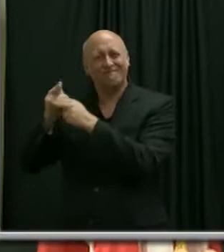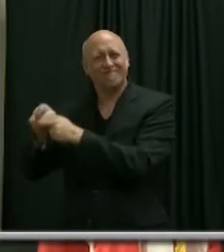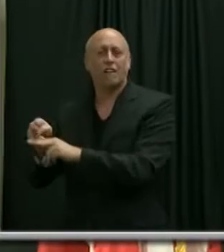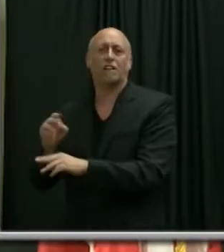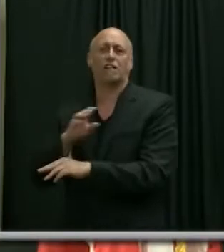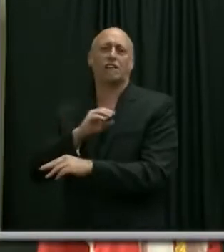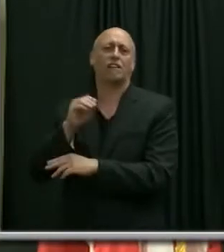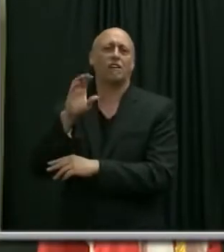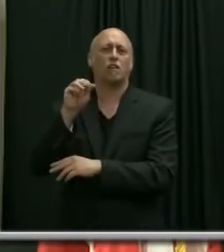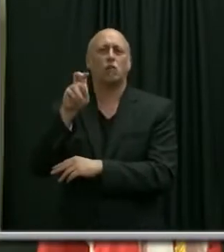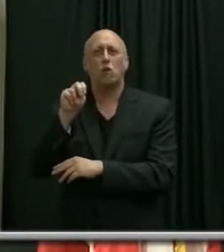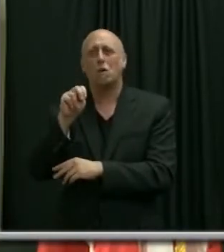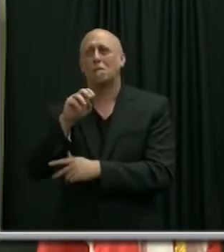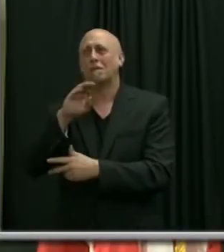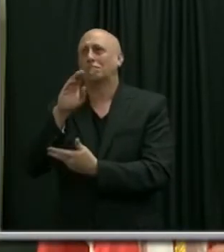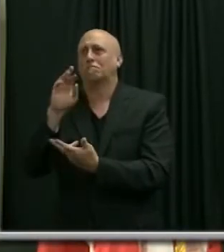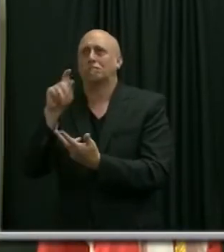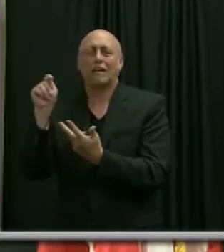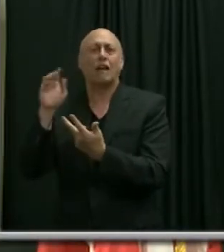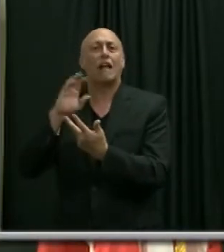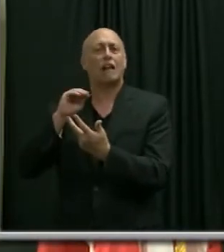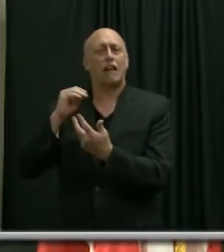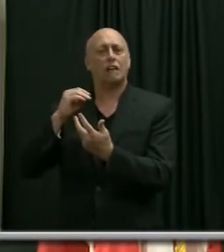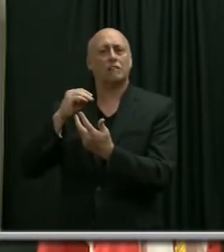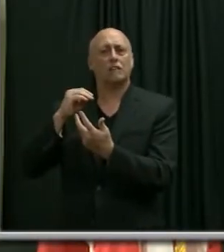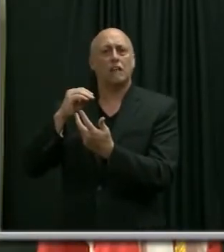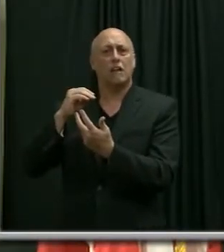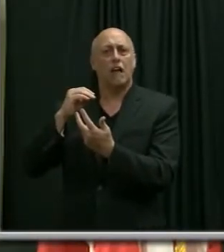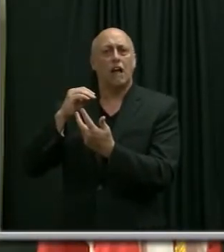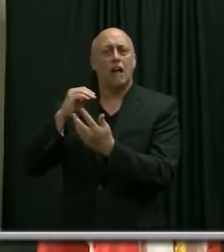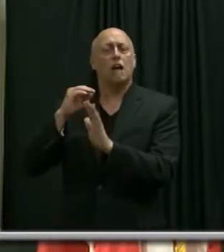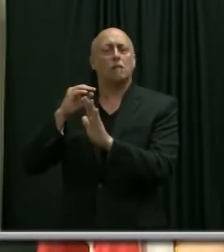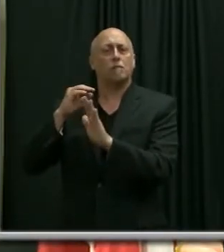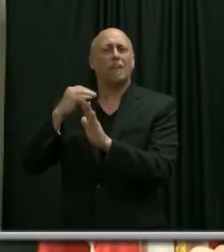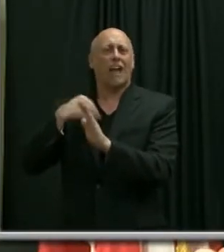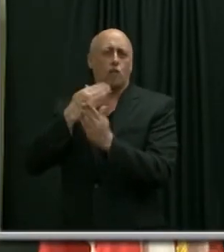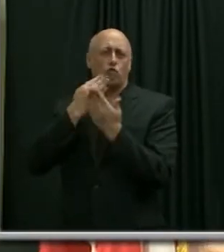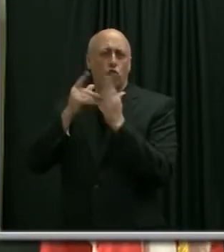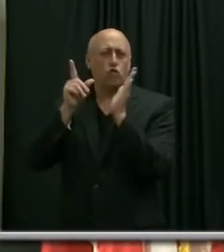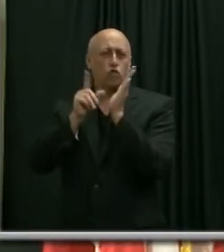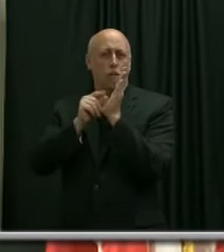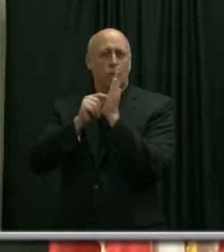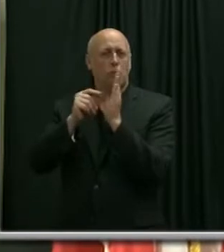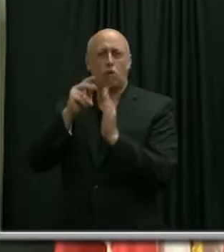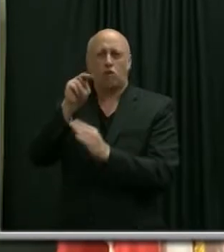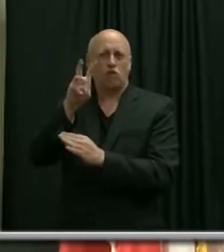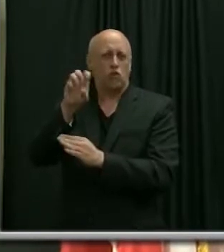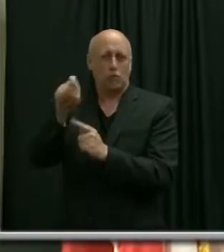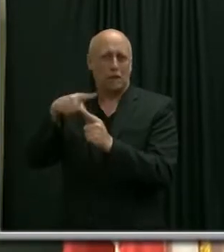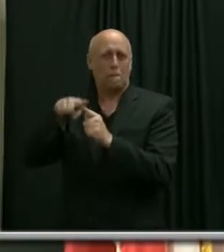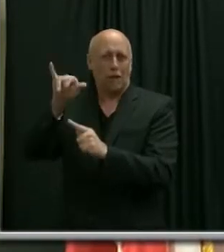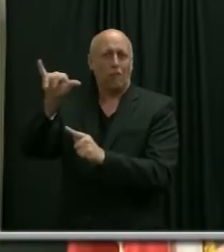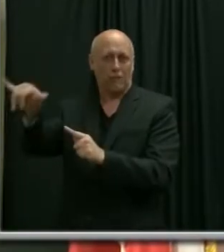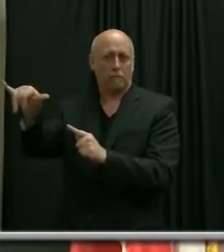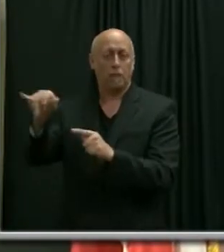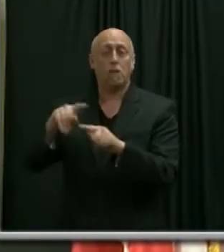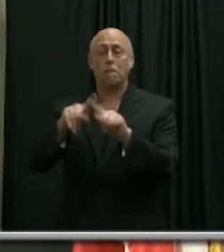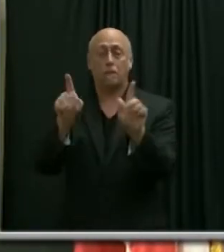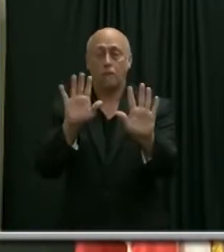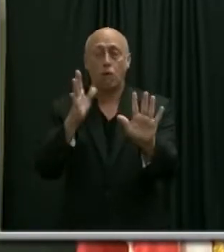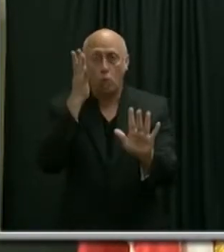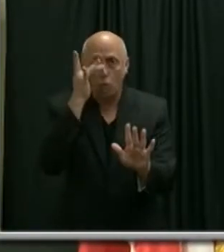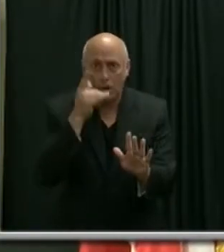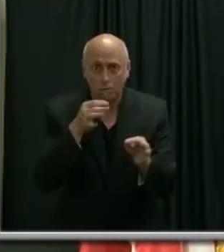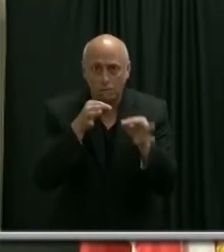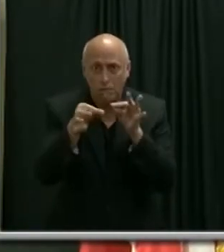to say Brett Kellman a few weeks ago in Tennessee wrote a great profile of them, so I have to give that. I encourage everyone to read about this. But the reason I bring that up